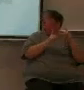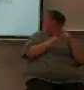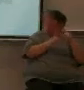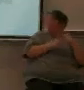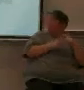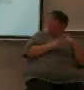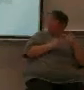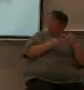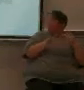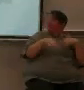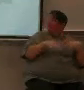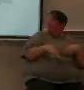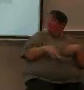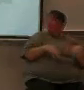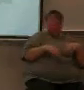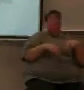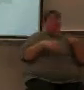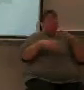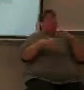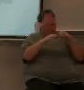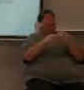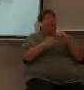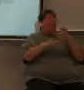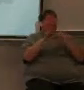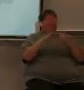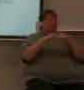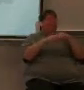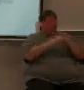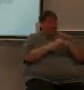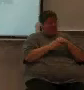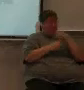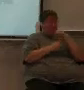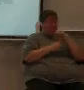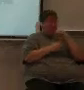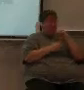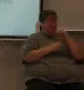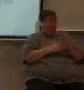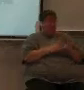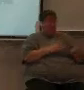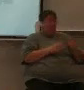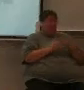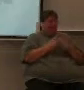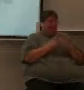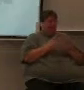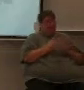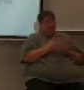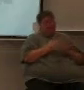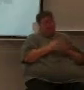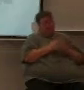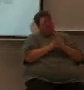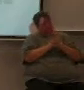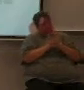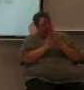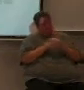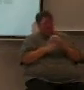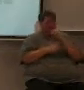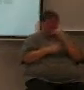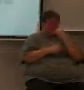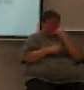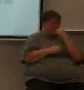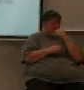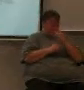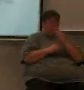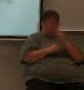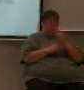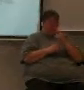chemicals move into organisms and then through the food web. And so the first one of these terms is